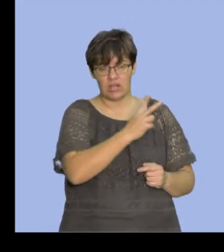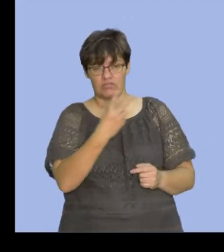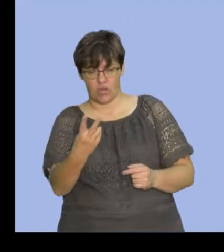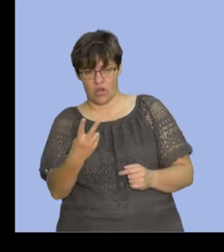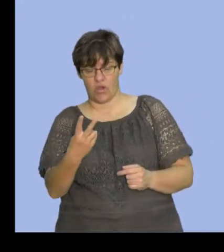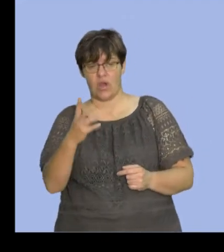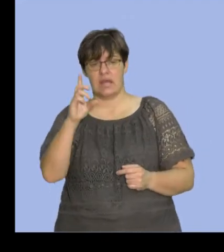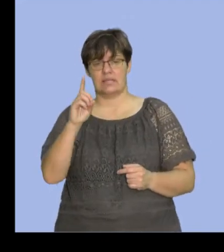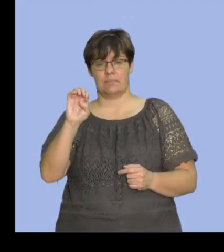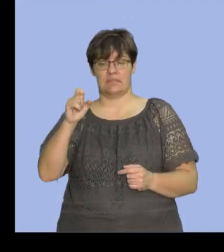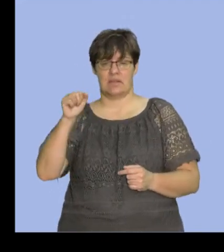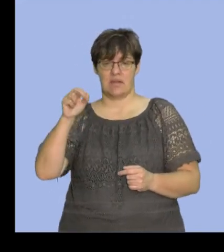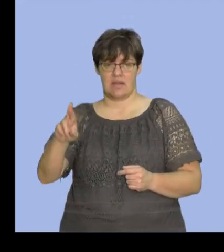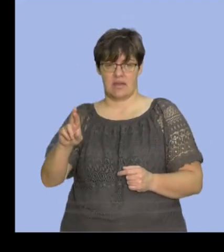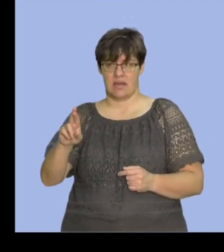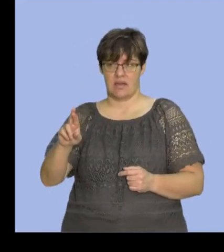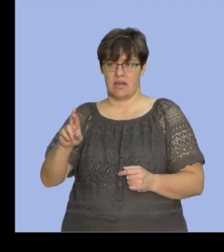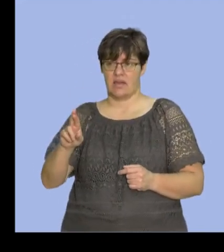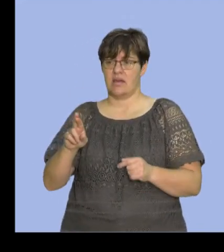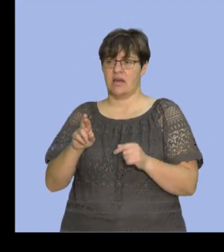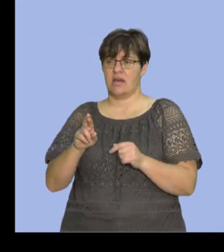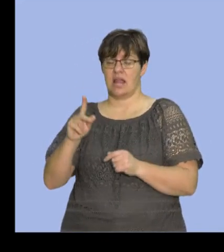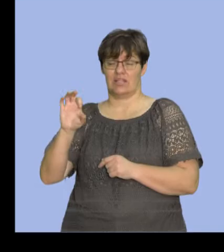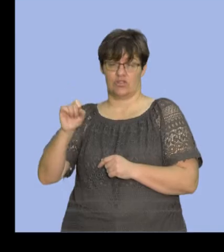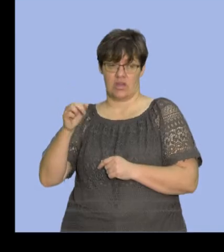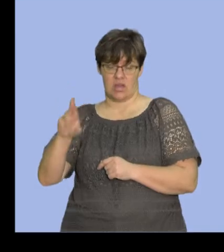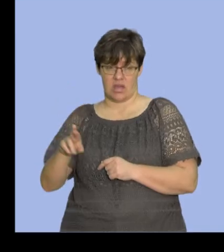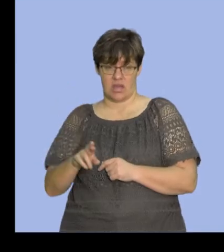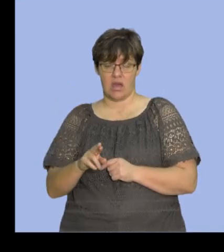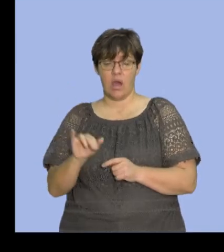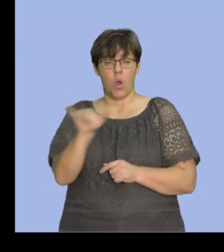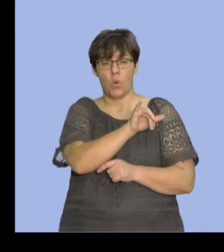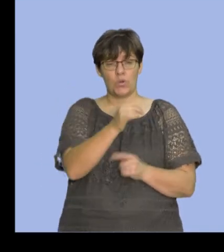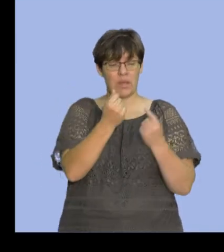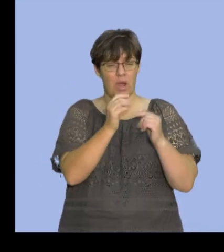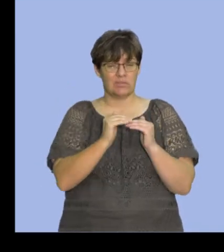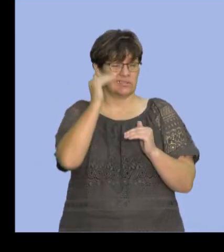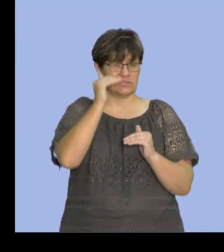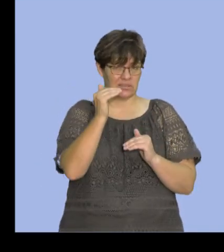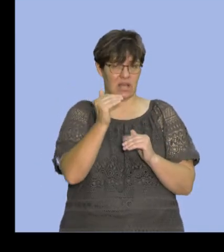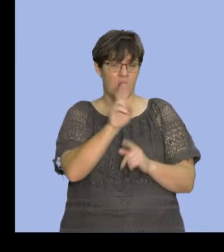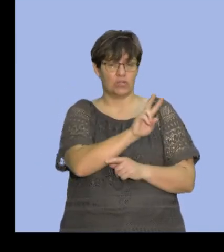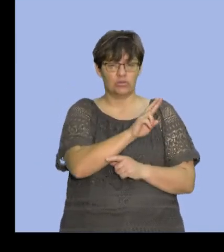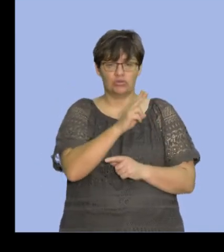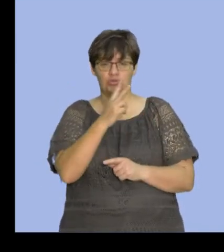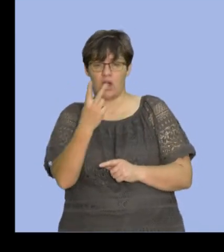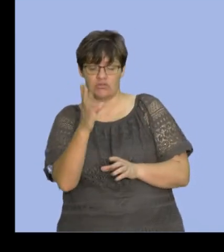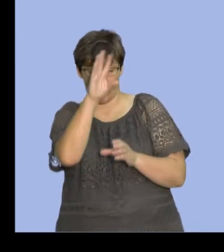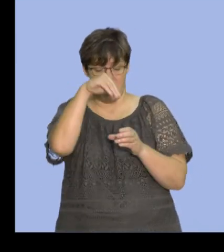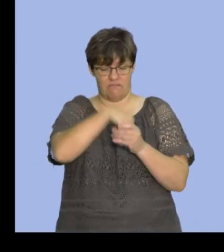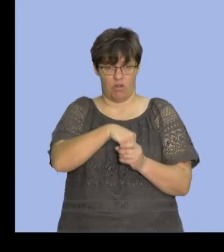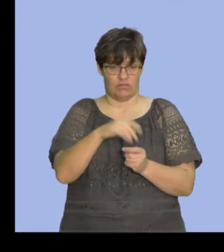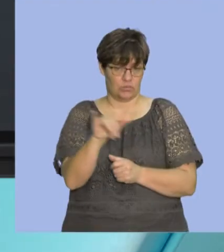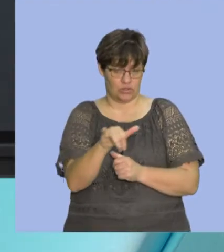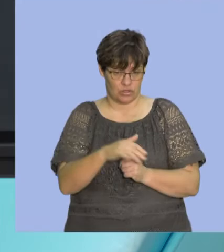debtor's ledger, in which amount quoted above is the transfer of this balance included. So you